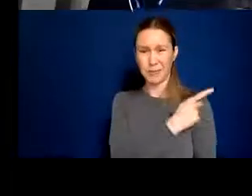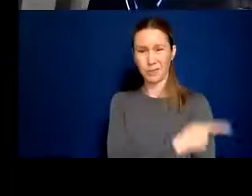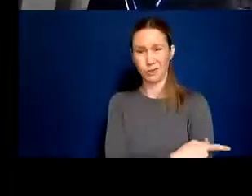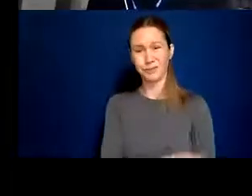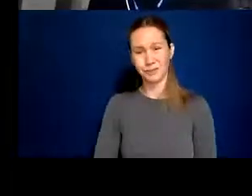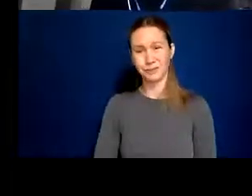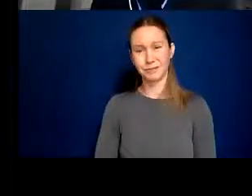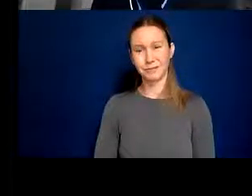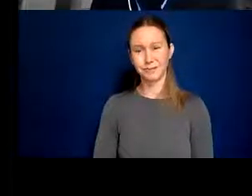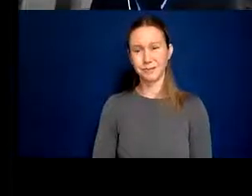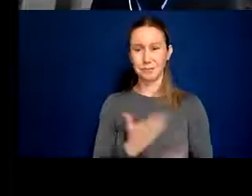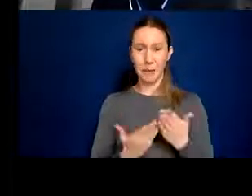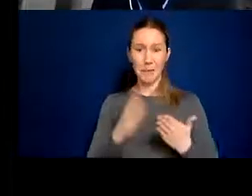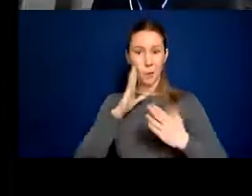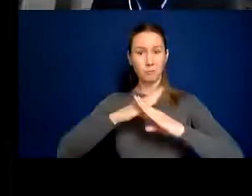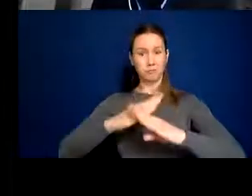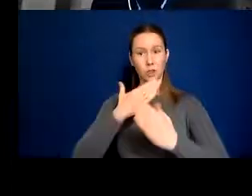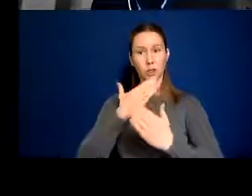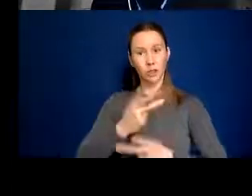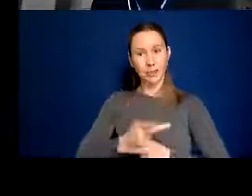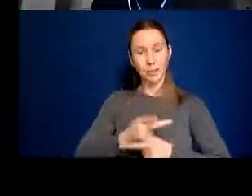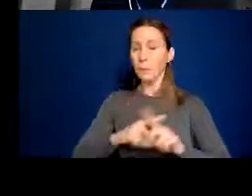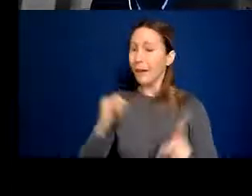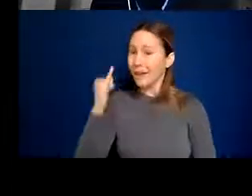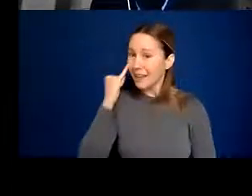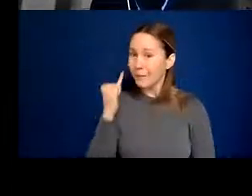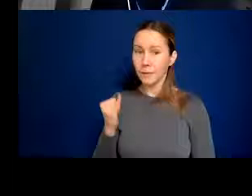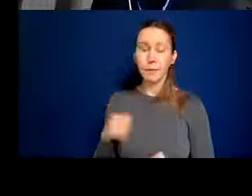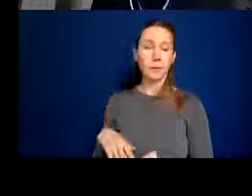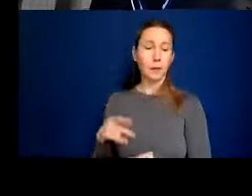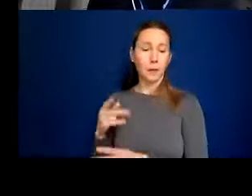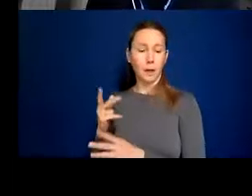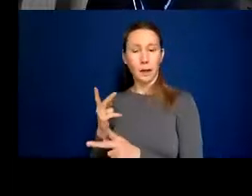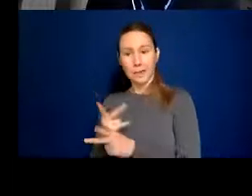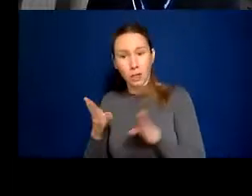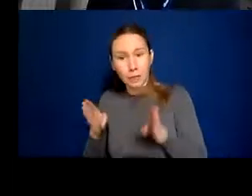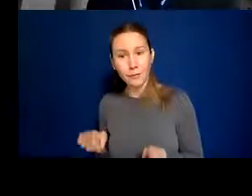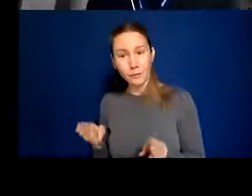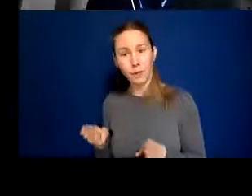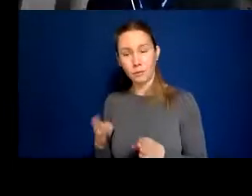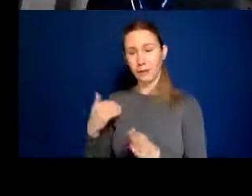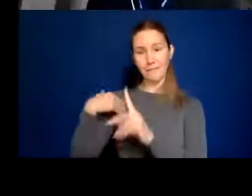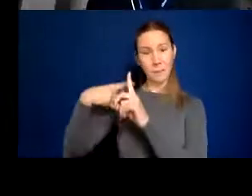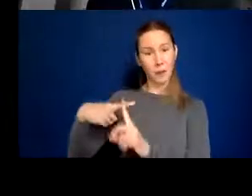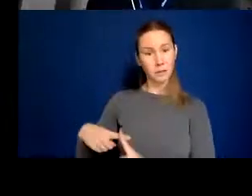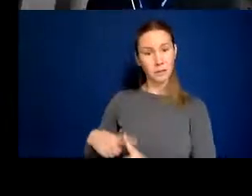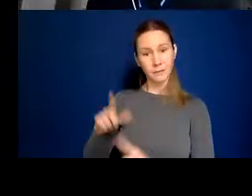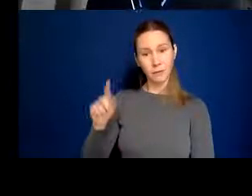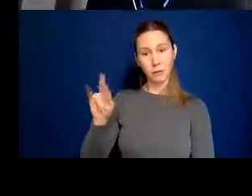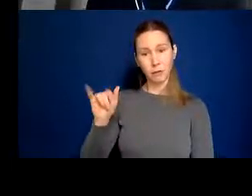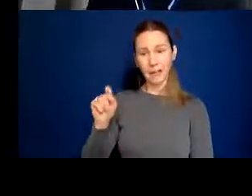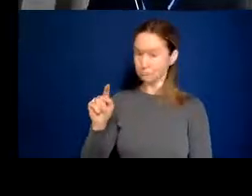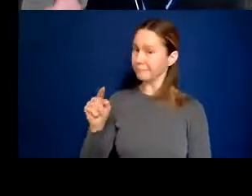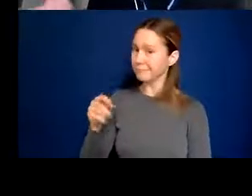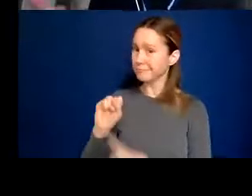an obstacle for good caregiving. But if you have a caregiver with positive traits, you might be in a better position.